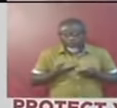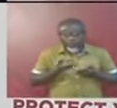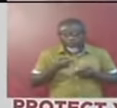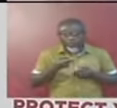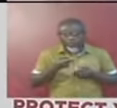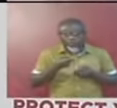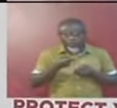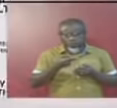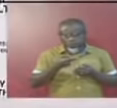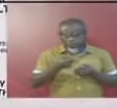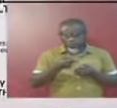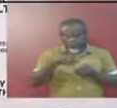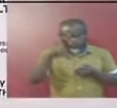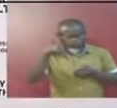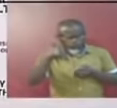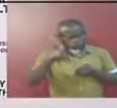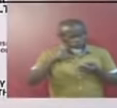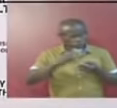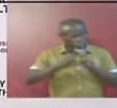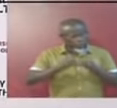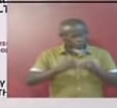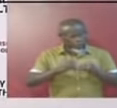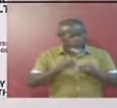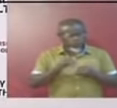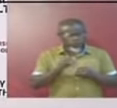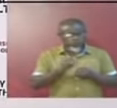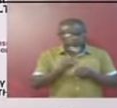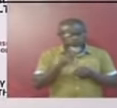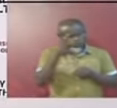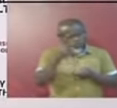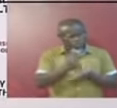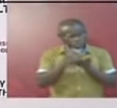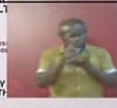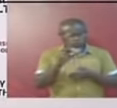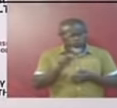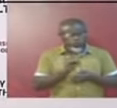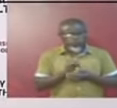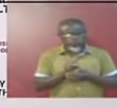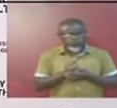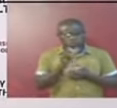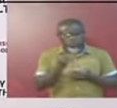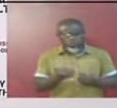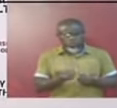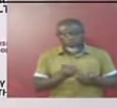apologies. Okay, thank you very much. And we go to CNC3, please.